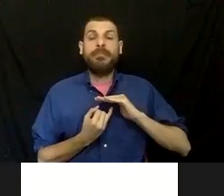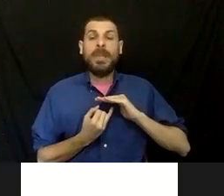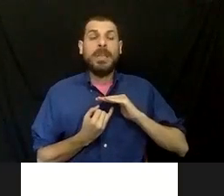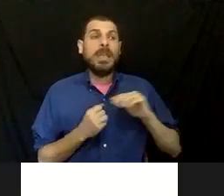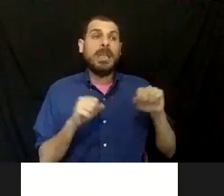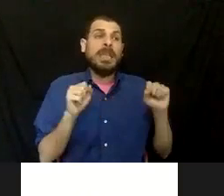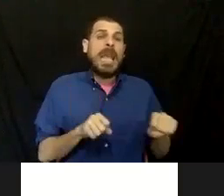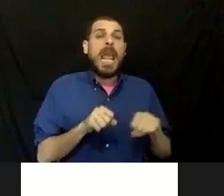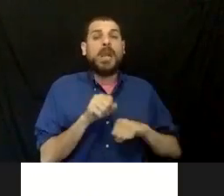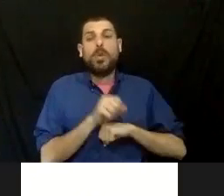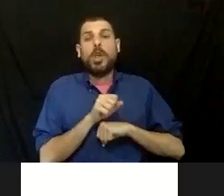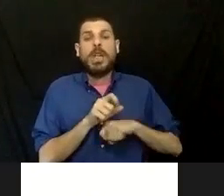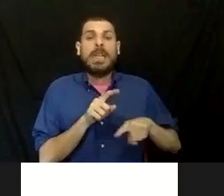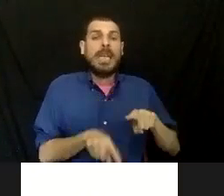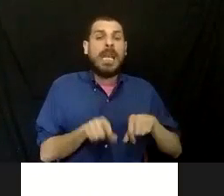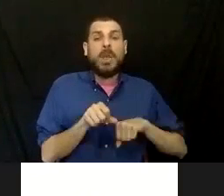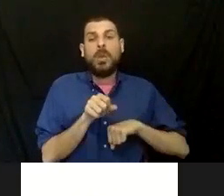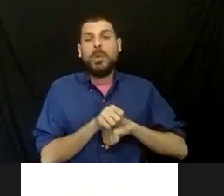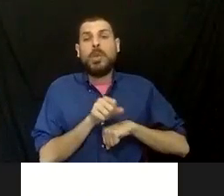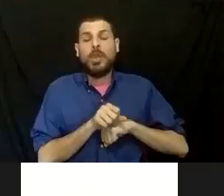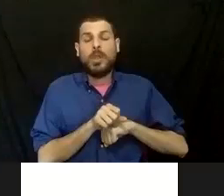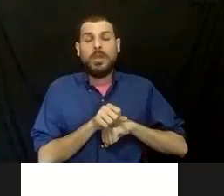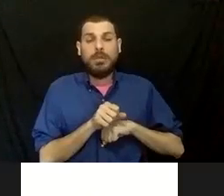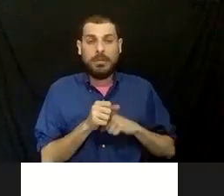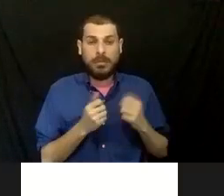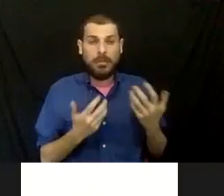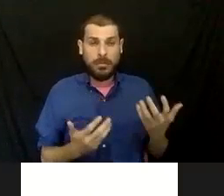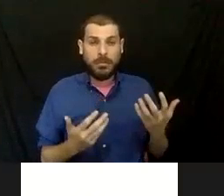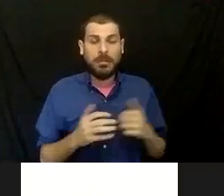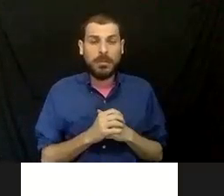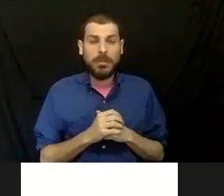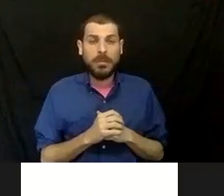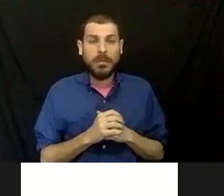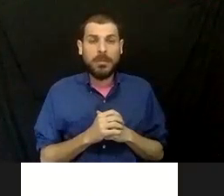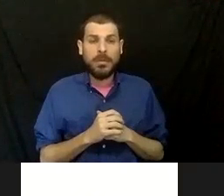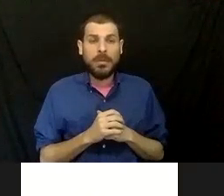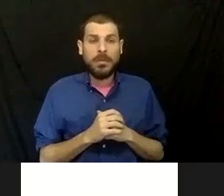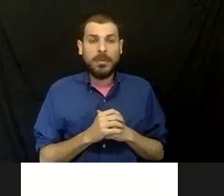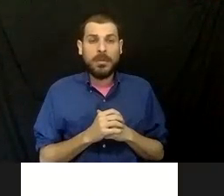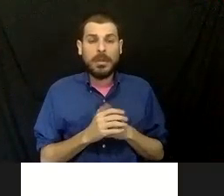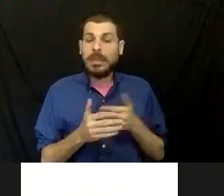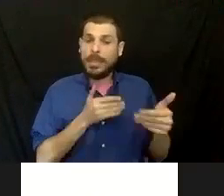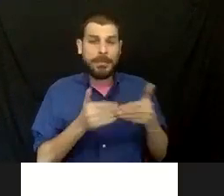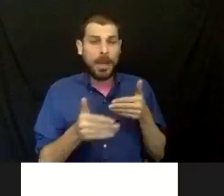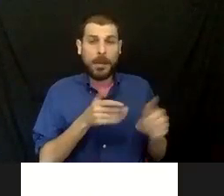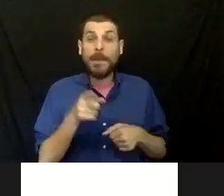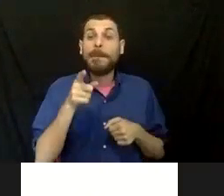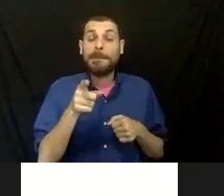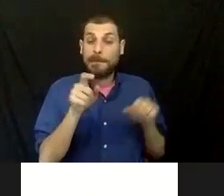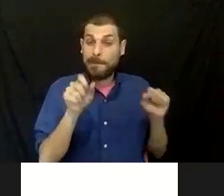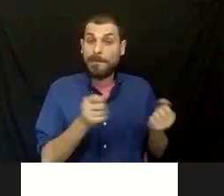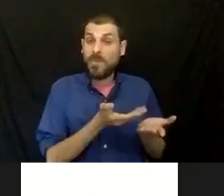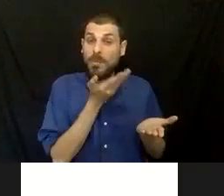quarantine yourself. You have to be able to show that a health provider or a public health official, told you to stay